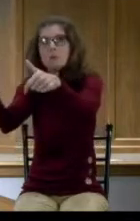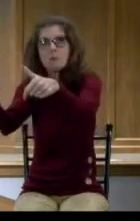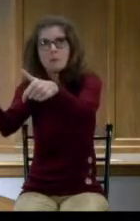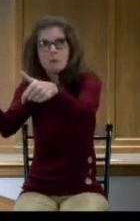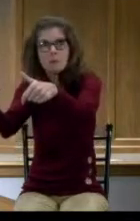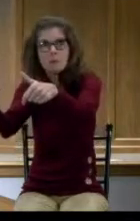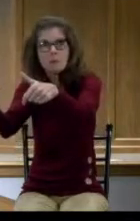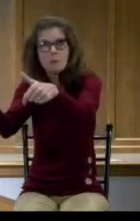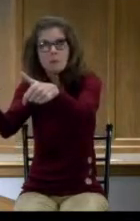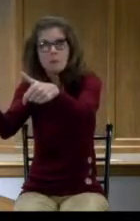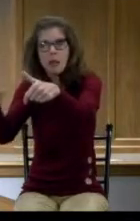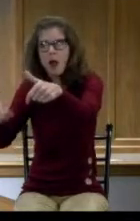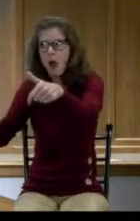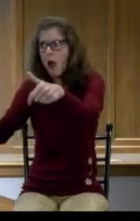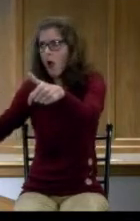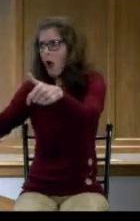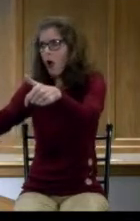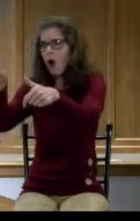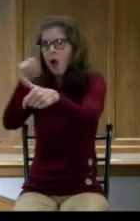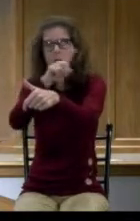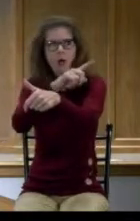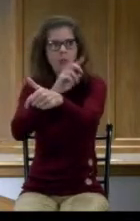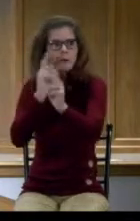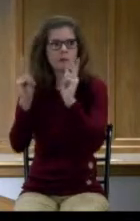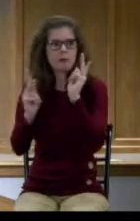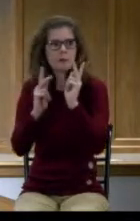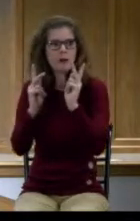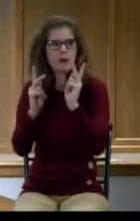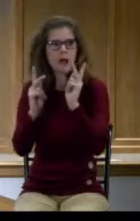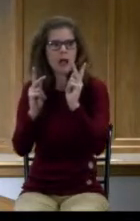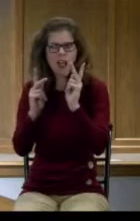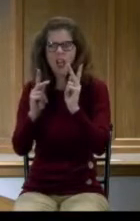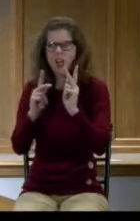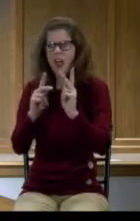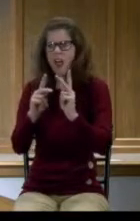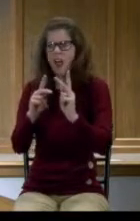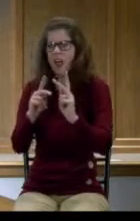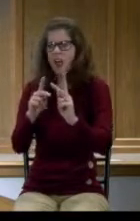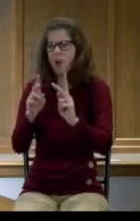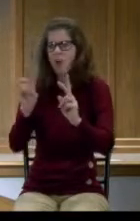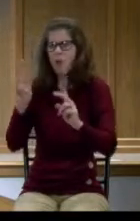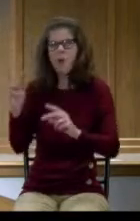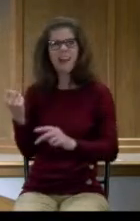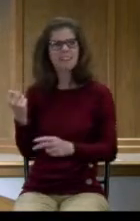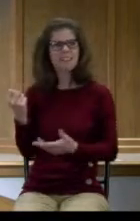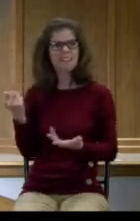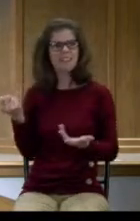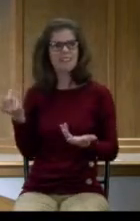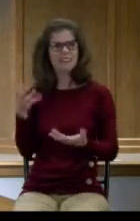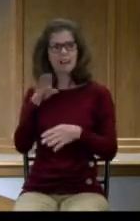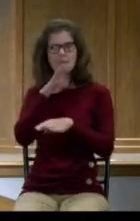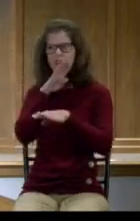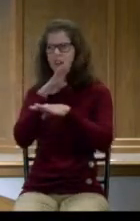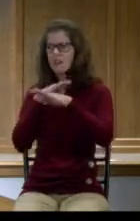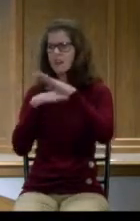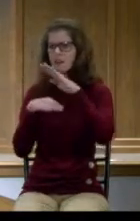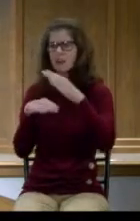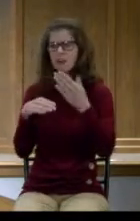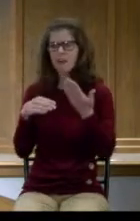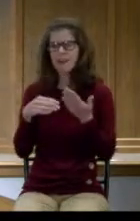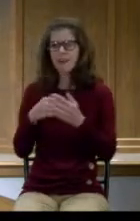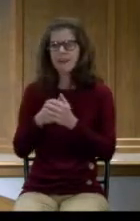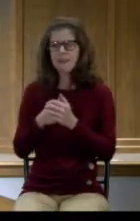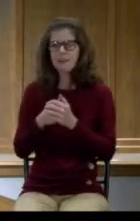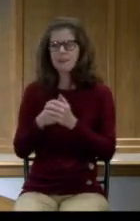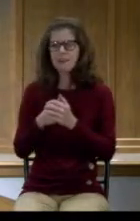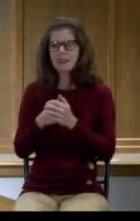the way that you and I would react, which is pretty frustrated. Like, I'm not going to be happy in this moment. One, the scent is going to be overwhelming, but even more